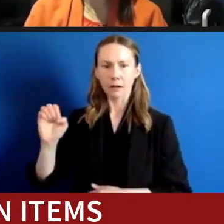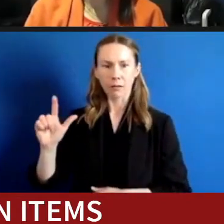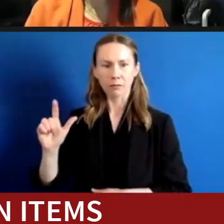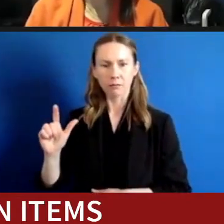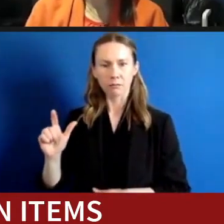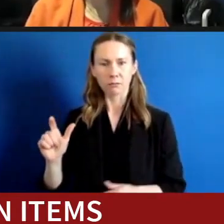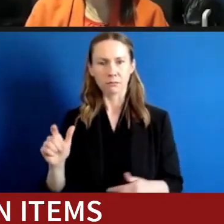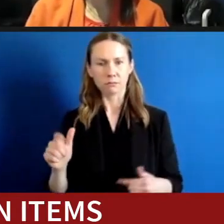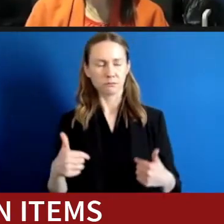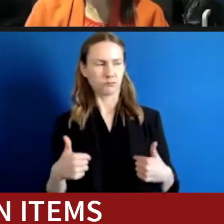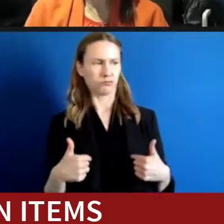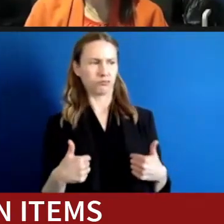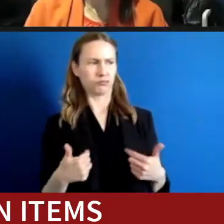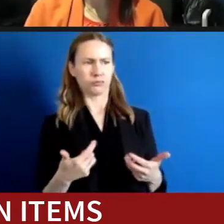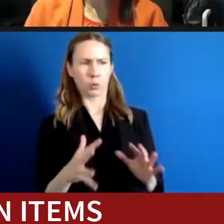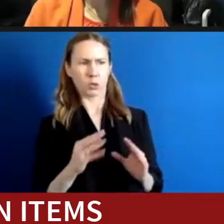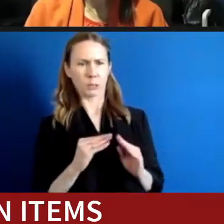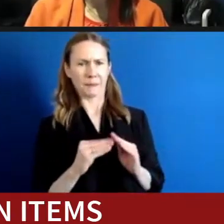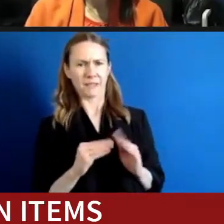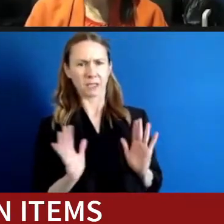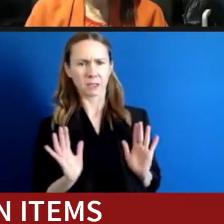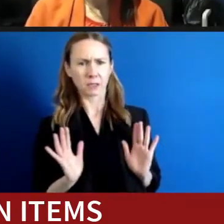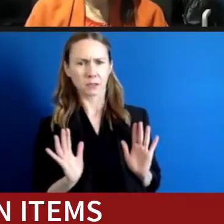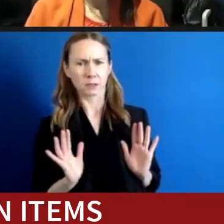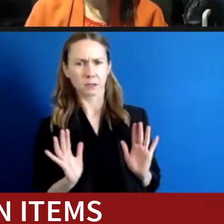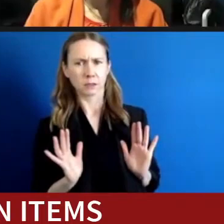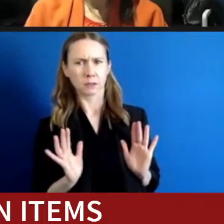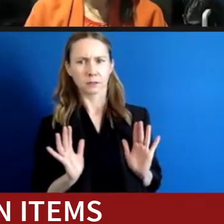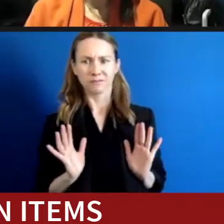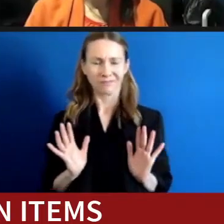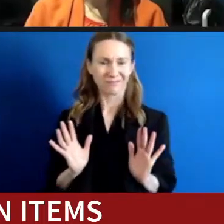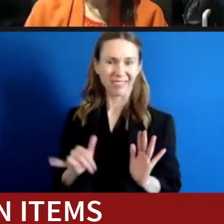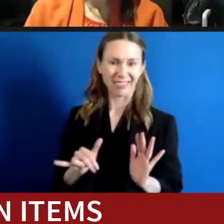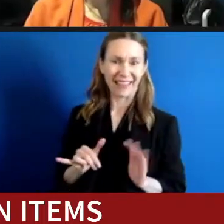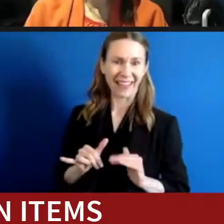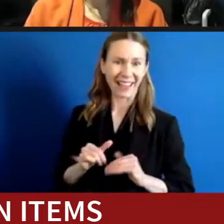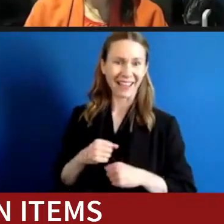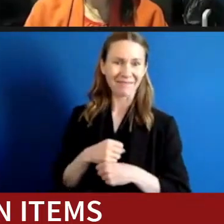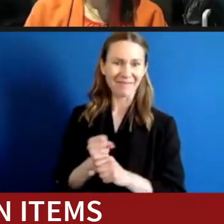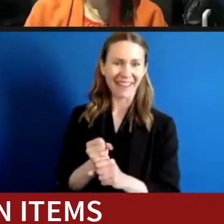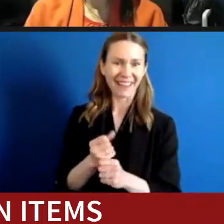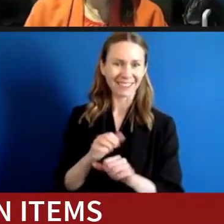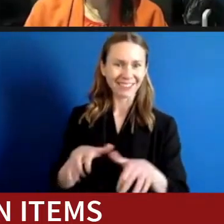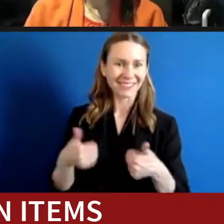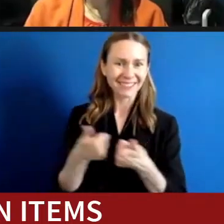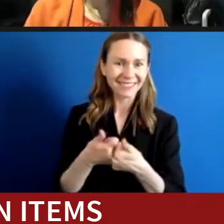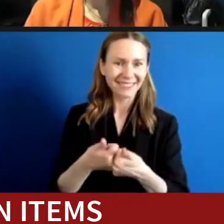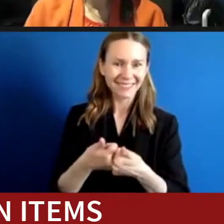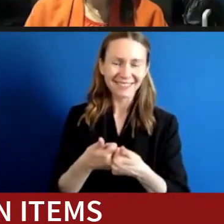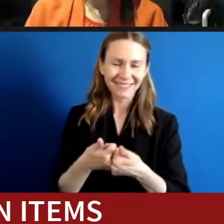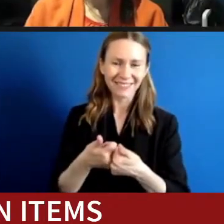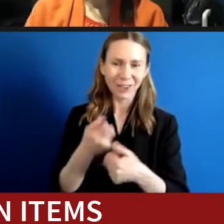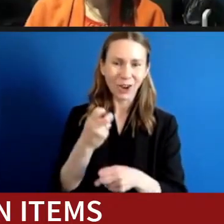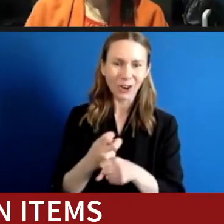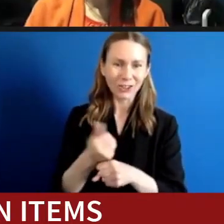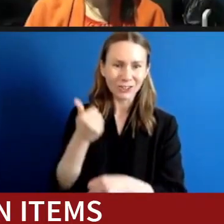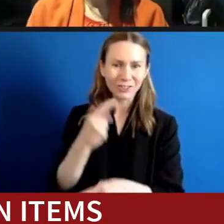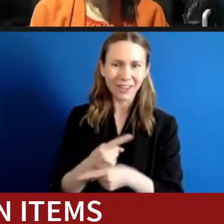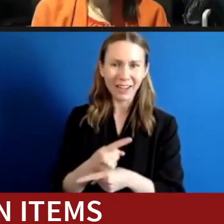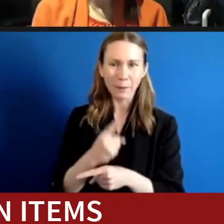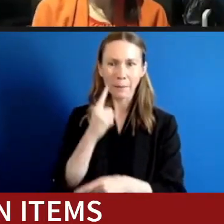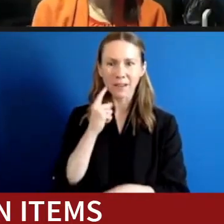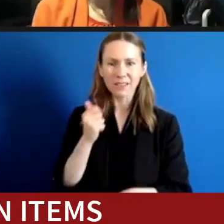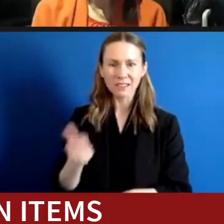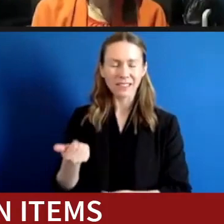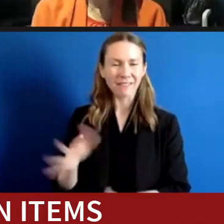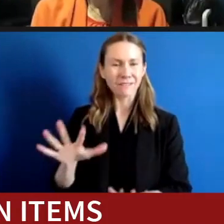fixed. So all of that can make things harder if they have been